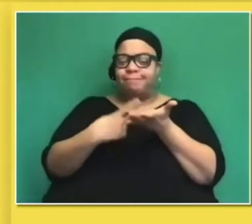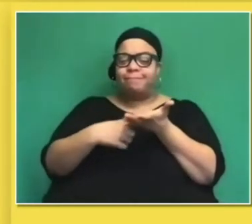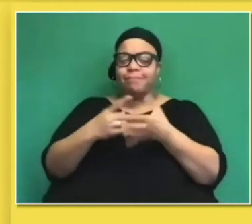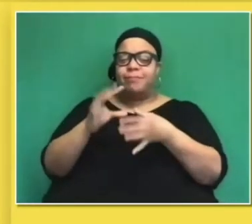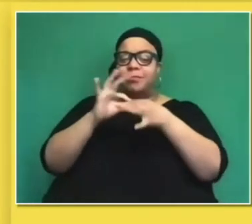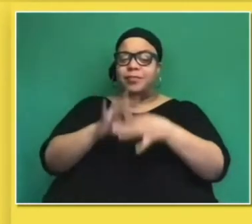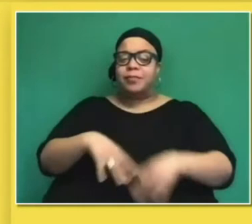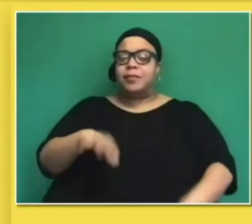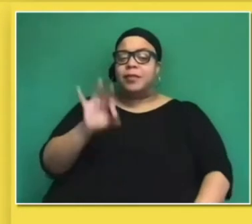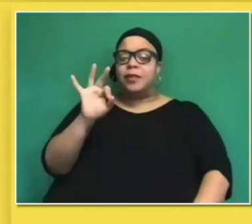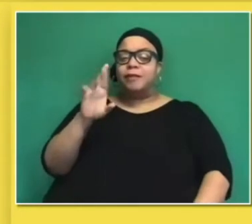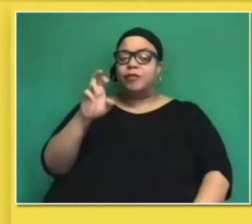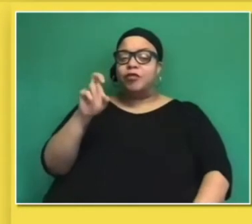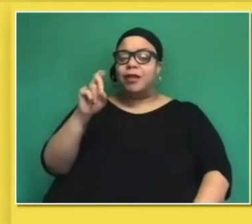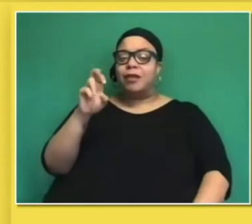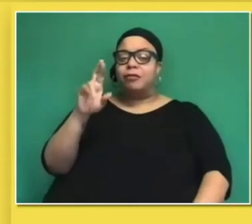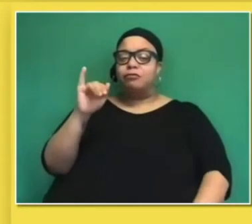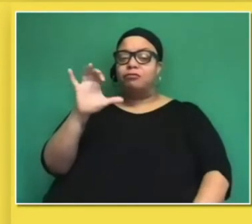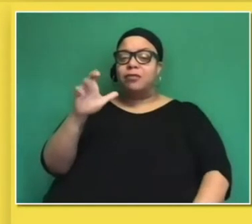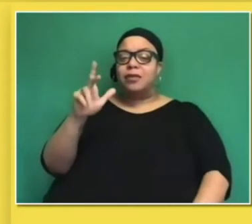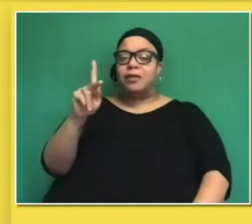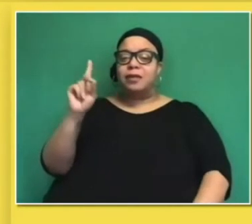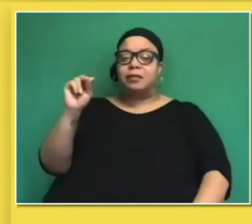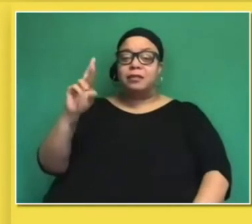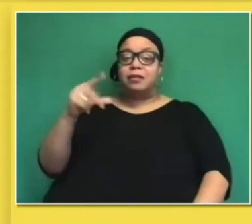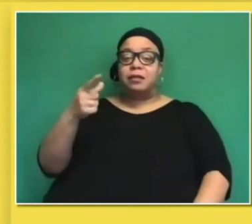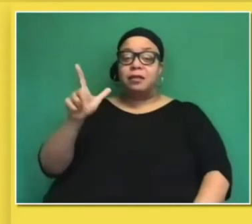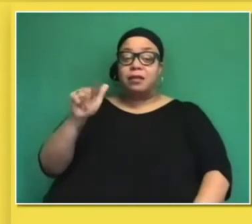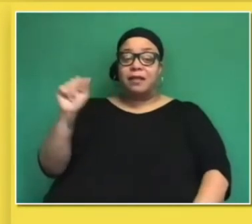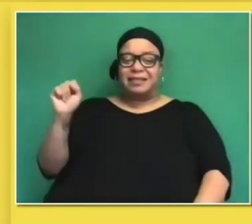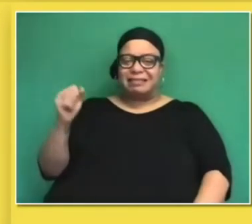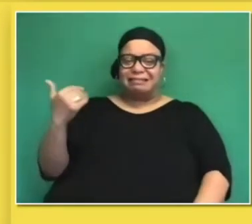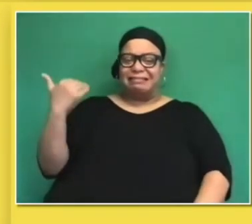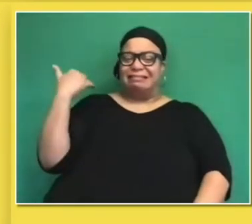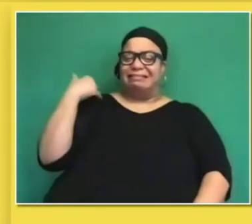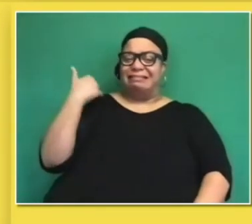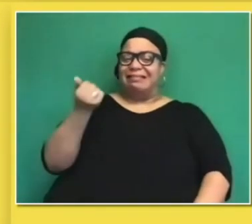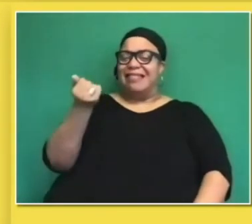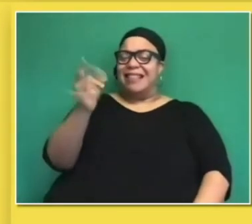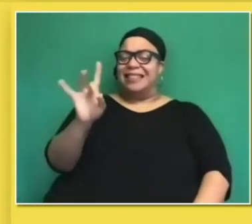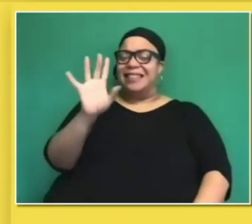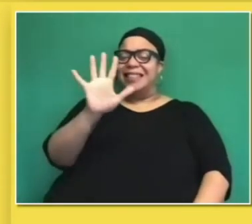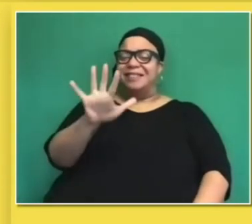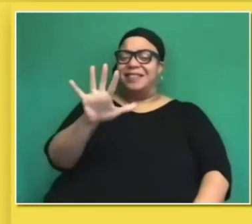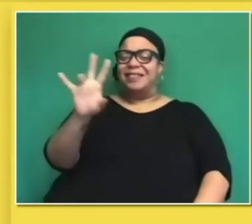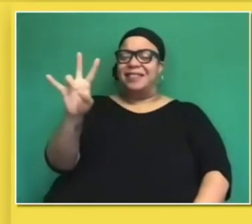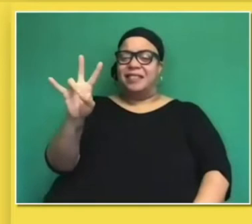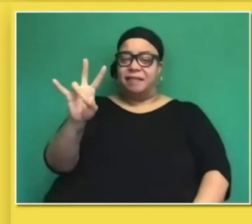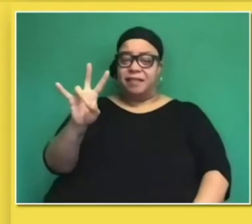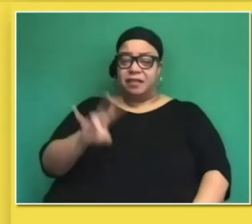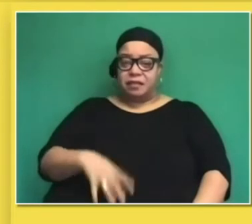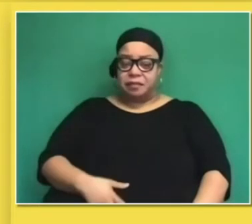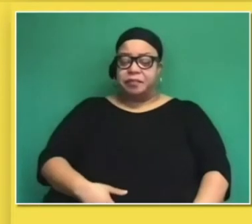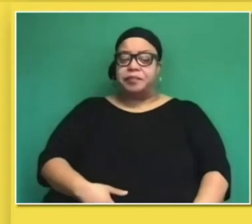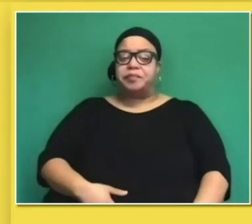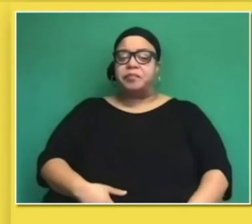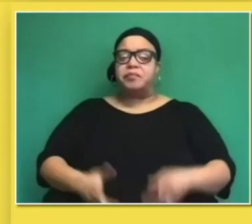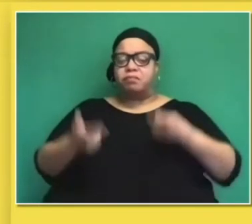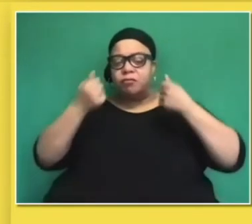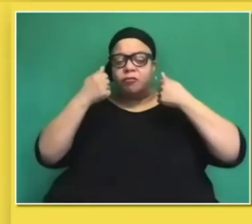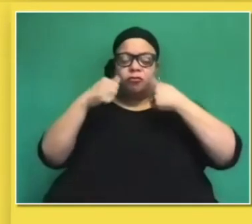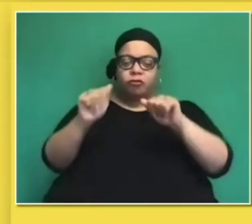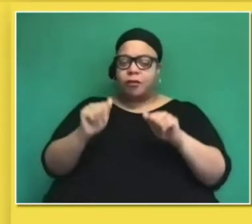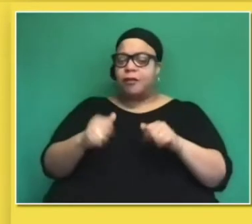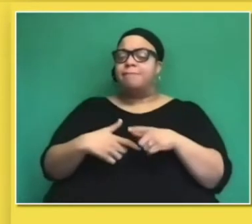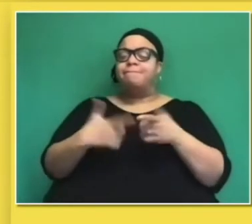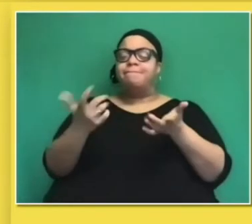trauma to the abolition movement and great attempts to destroy it, he declared that the decisions that